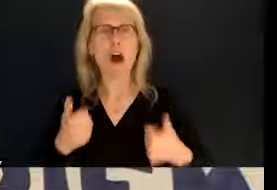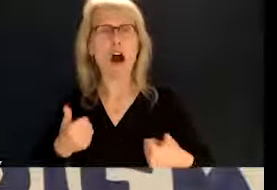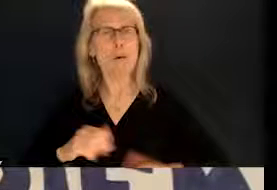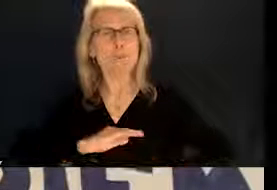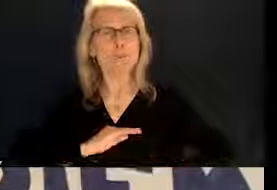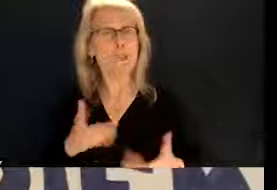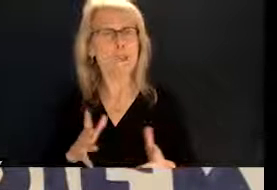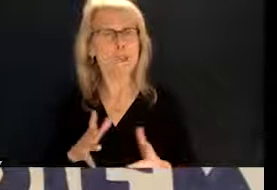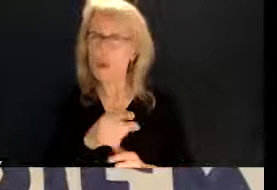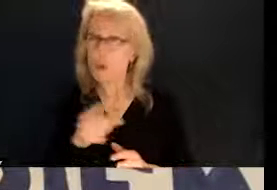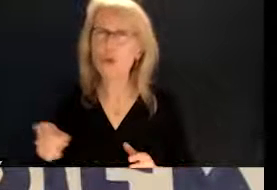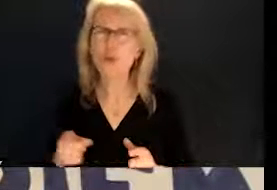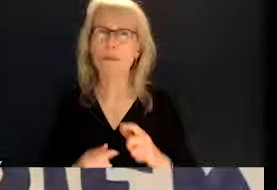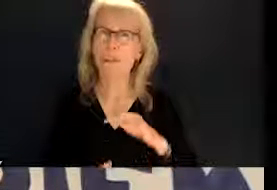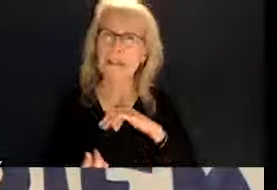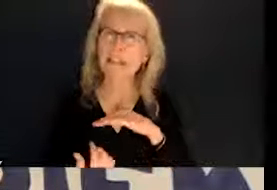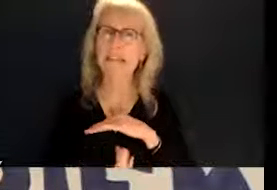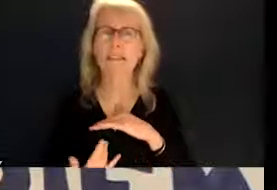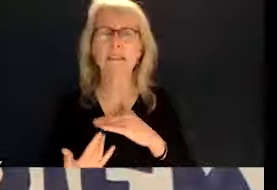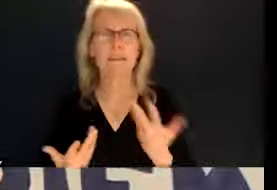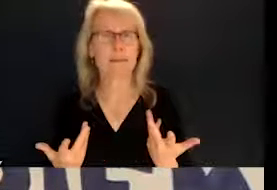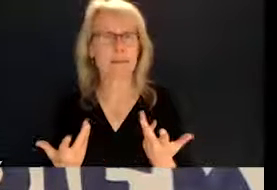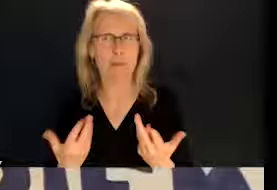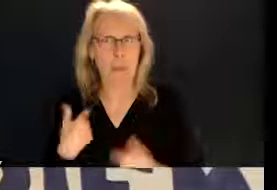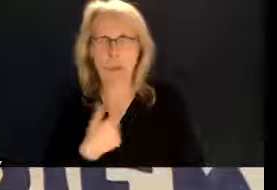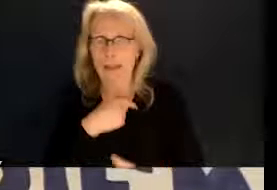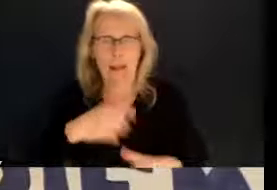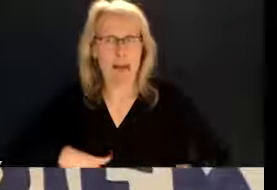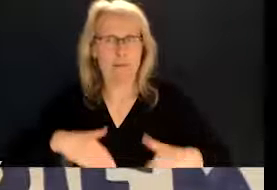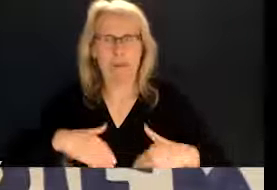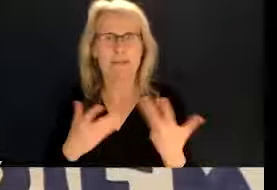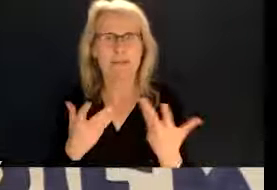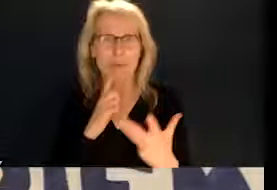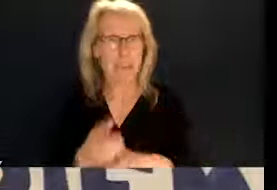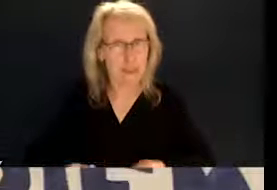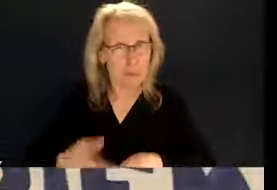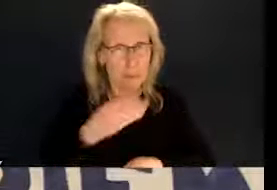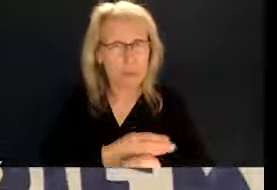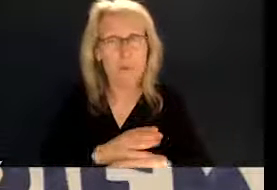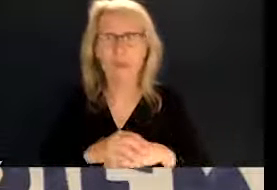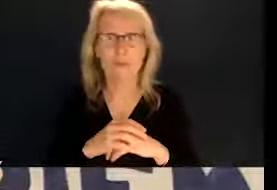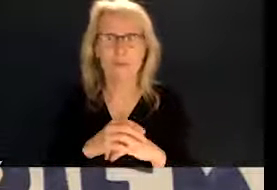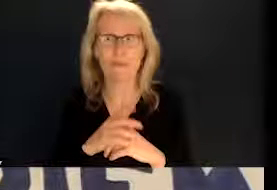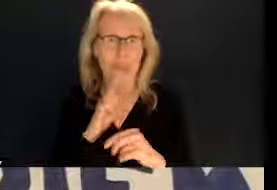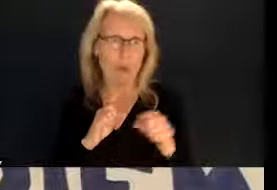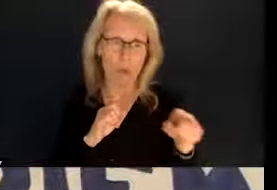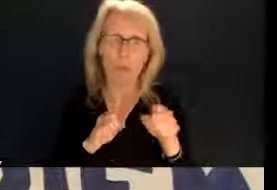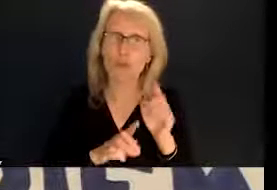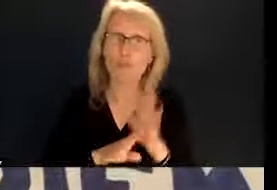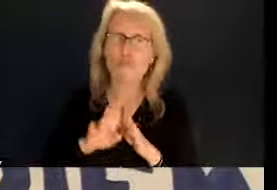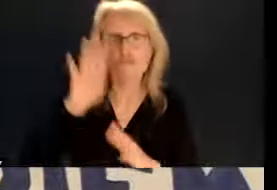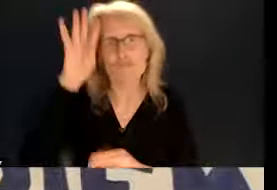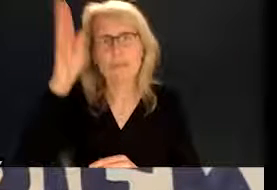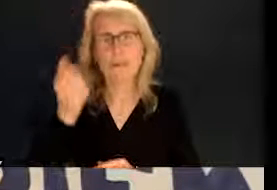mad about that. All y'all should be mad about the fact that we haven't made any progress, and these were developed in 1991.